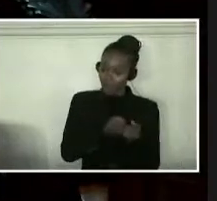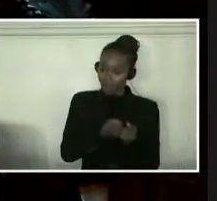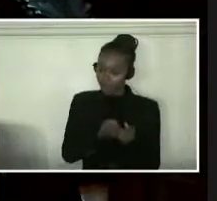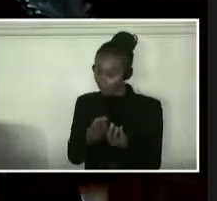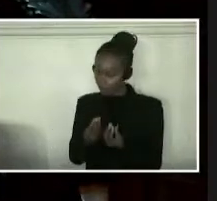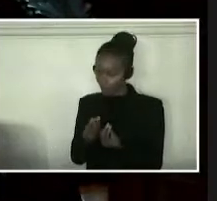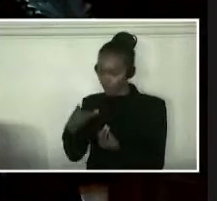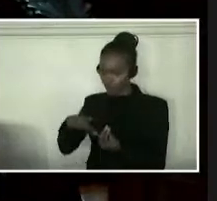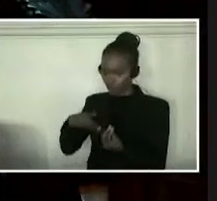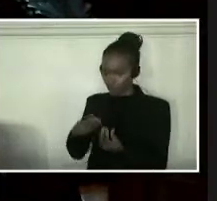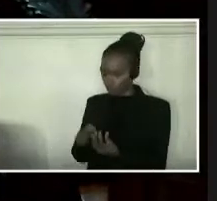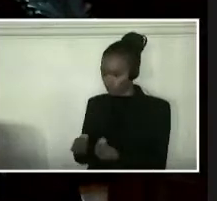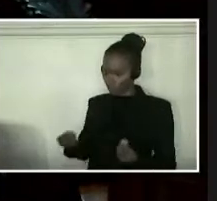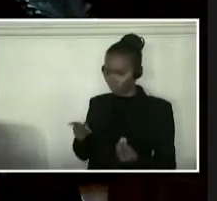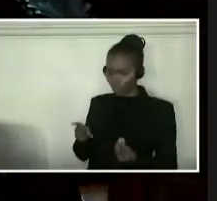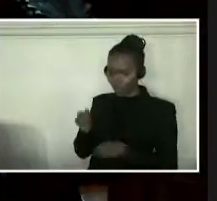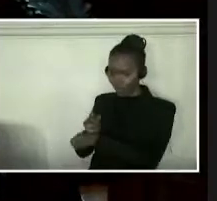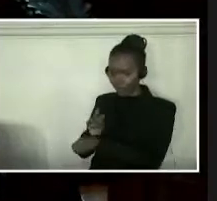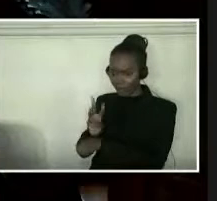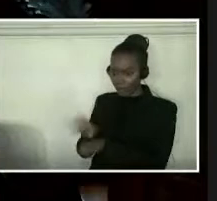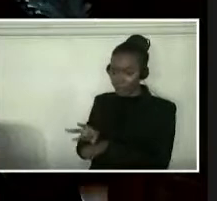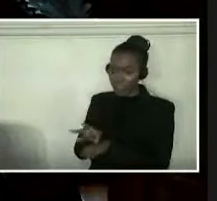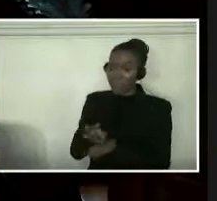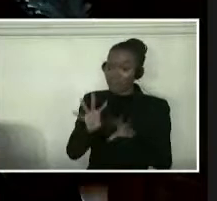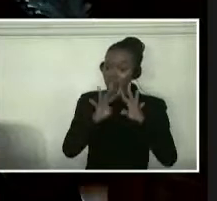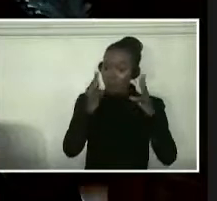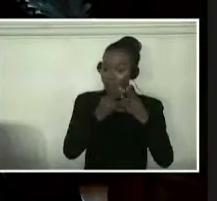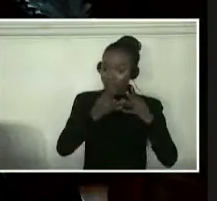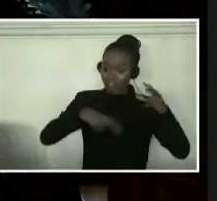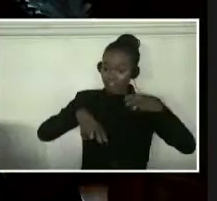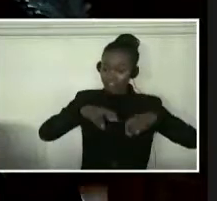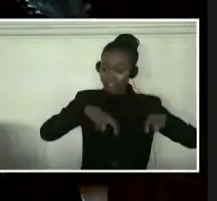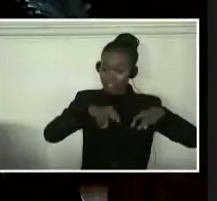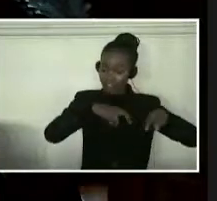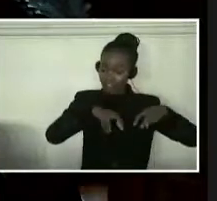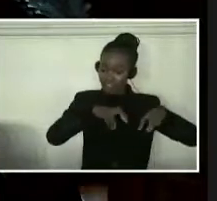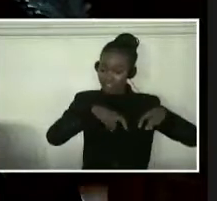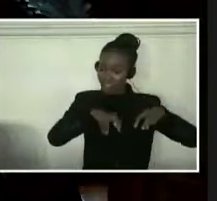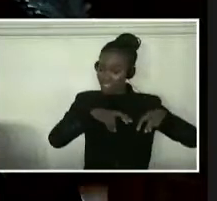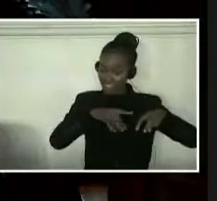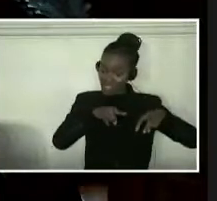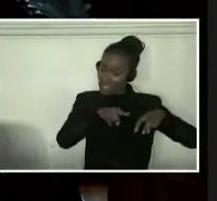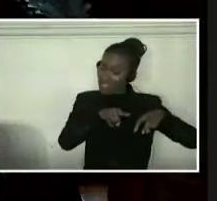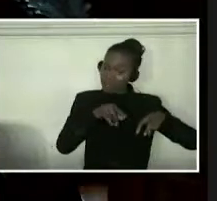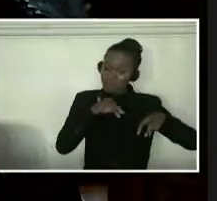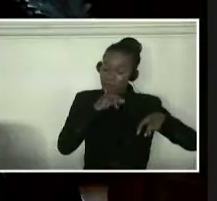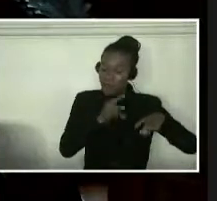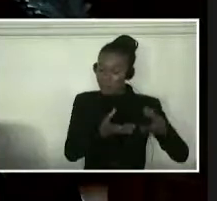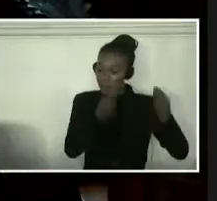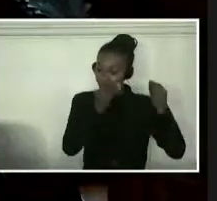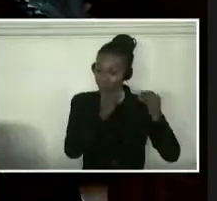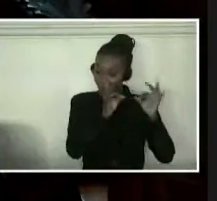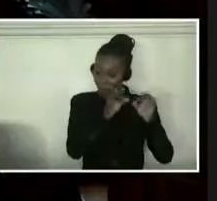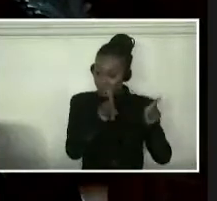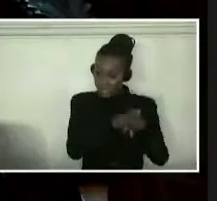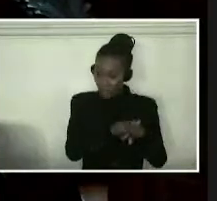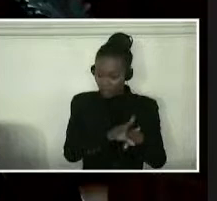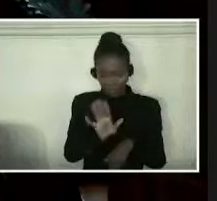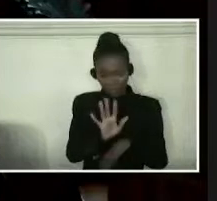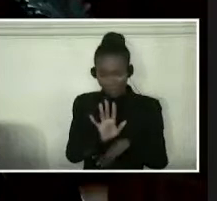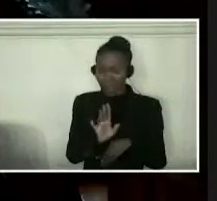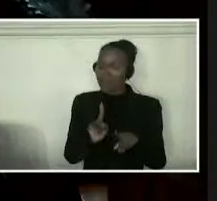i could travel the world the whole world and never find a more loving and supporting family my mother um my